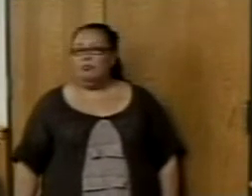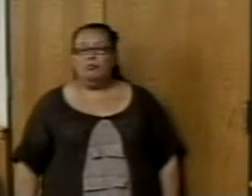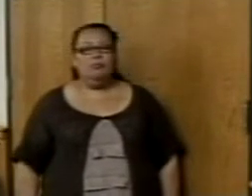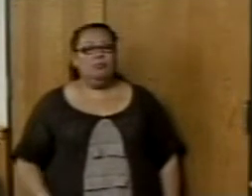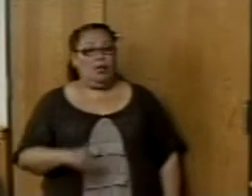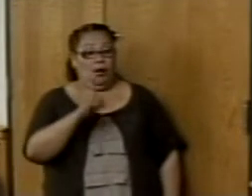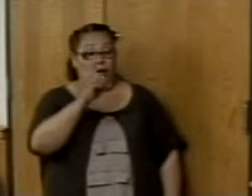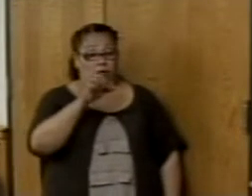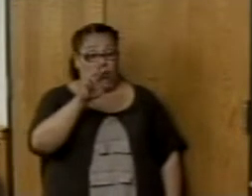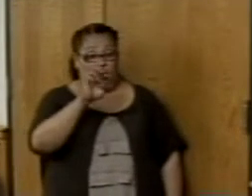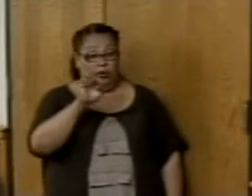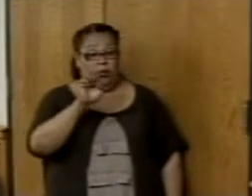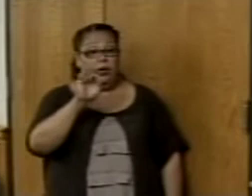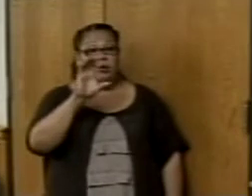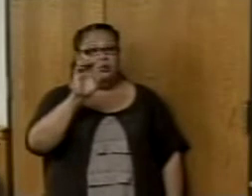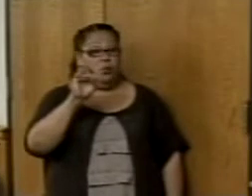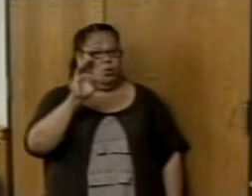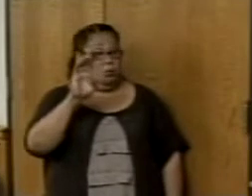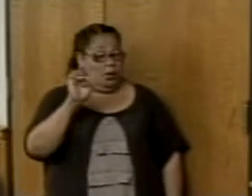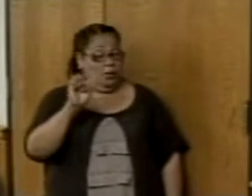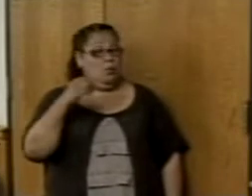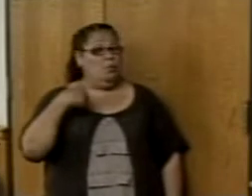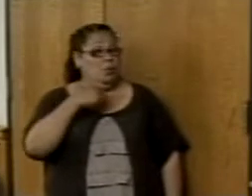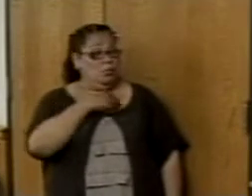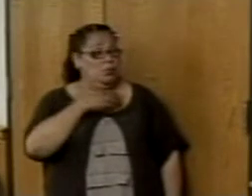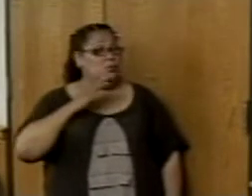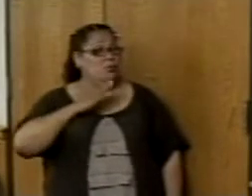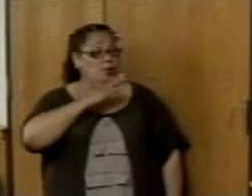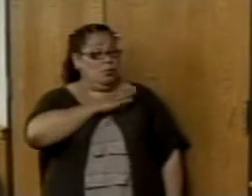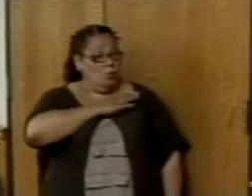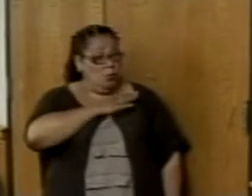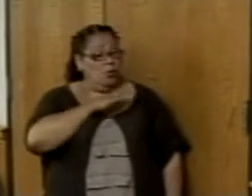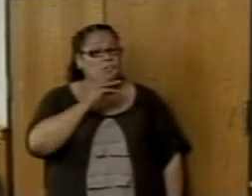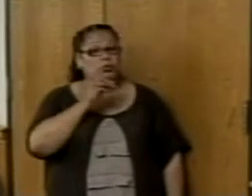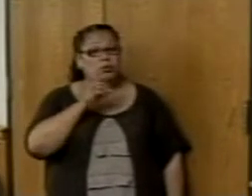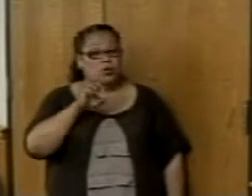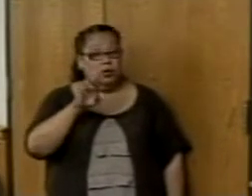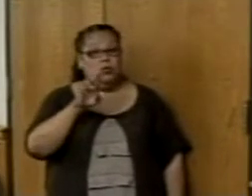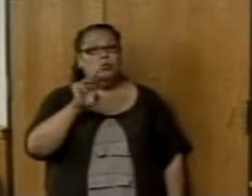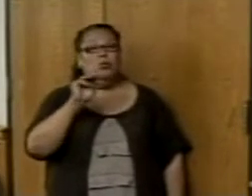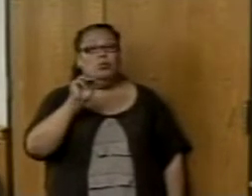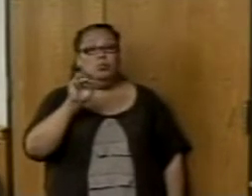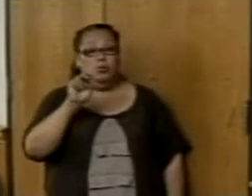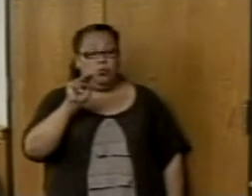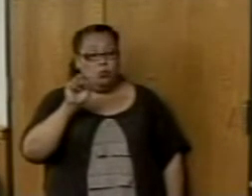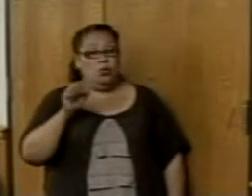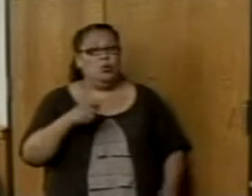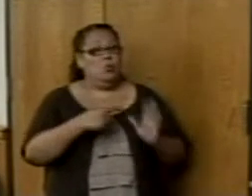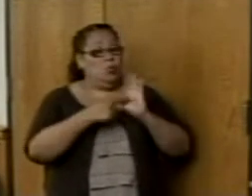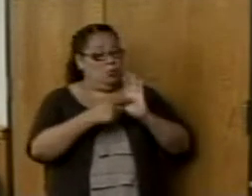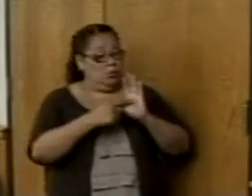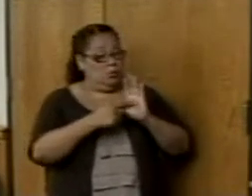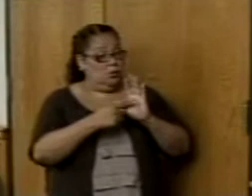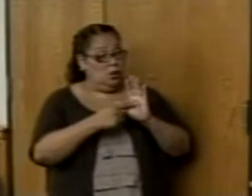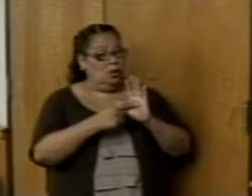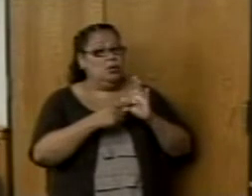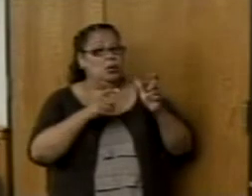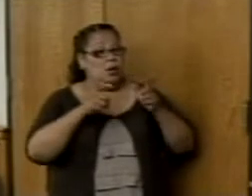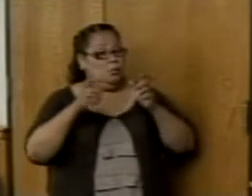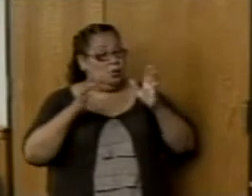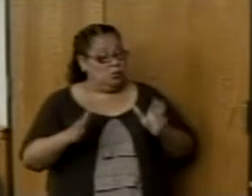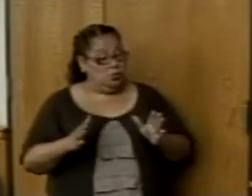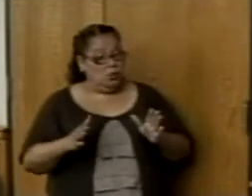Dr. Escobedo, members of the board, and Dr. Montoya, I'm here today representing administration, here with